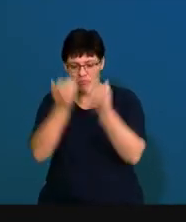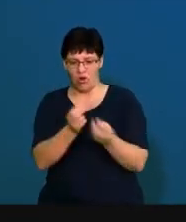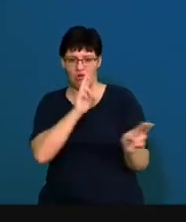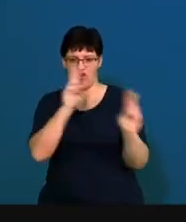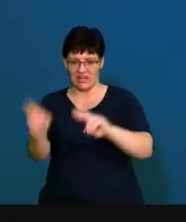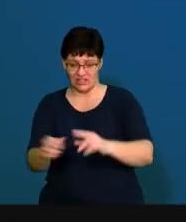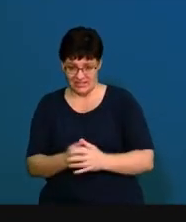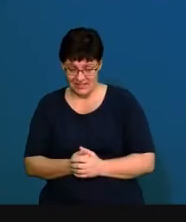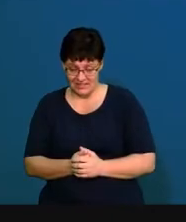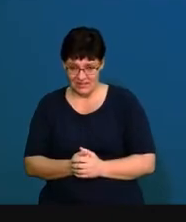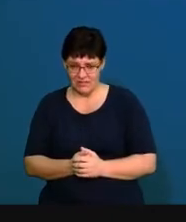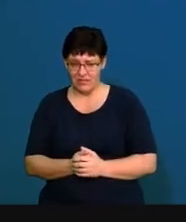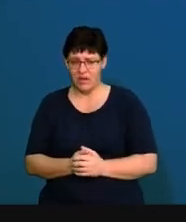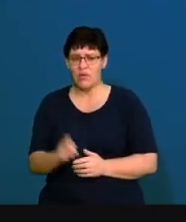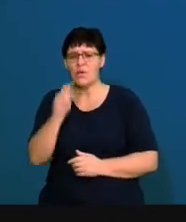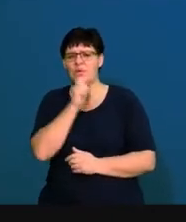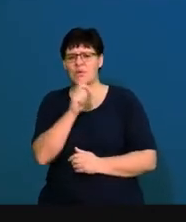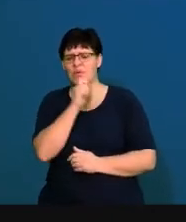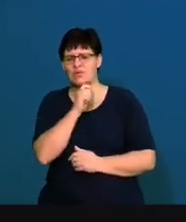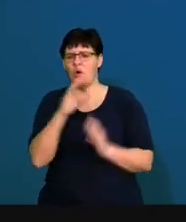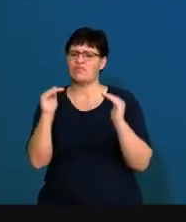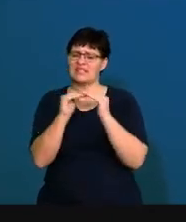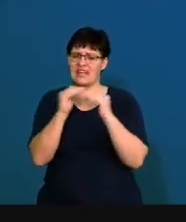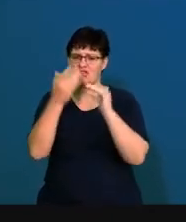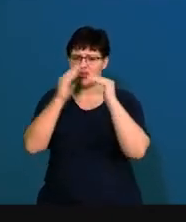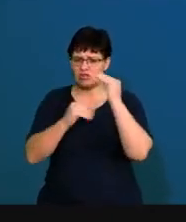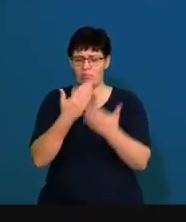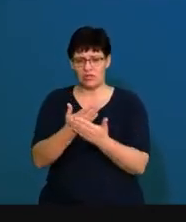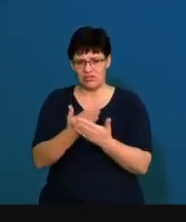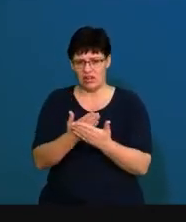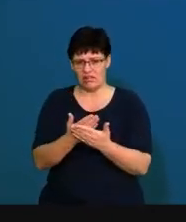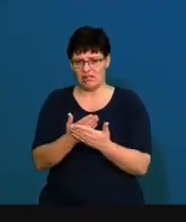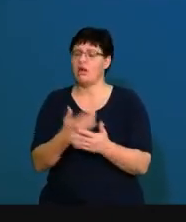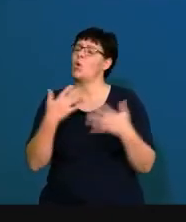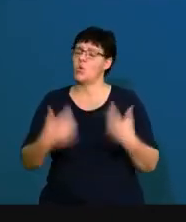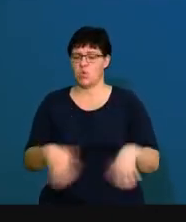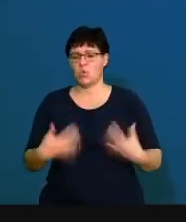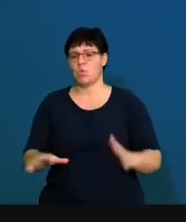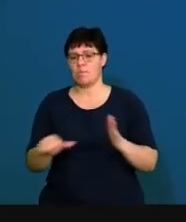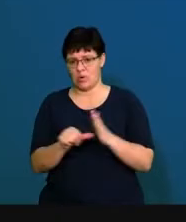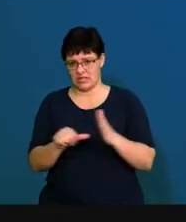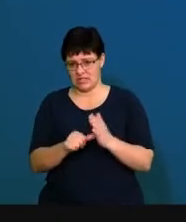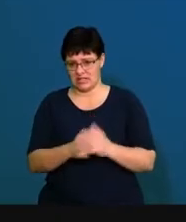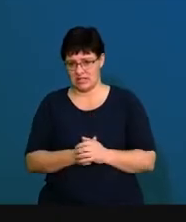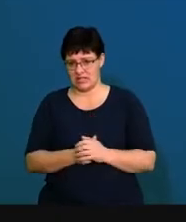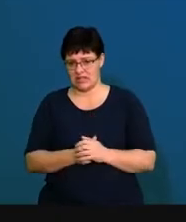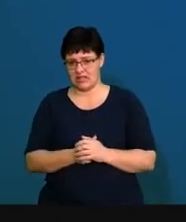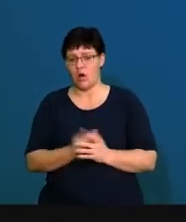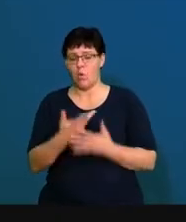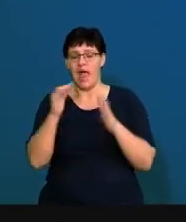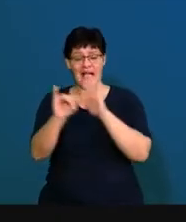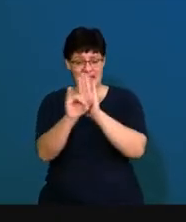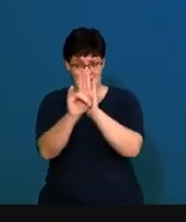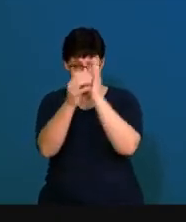cell reaction. So the use of the standard reduction potential is very, very important. So we have